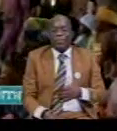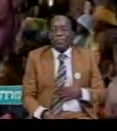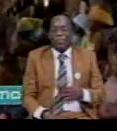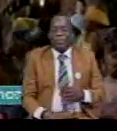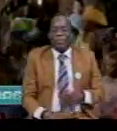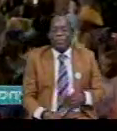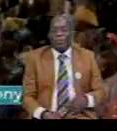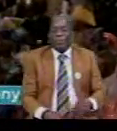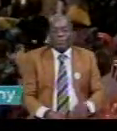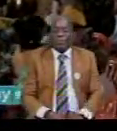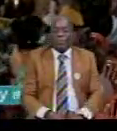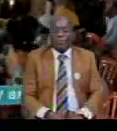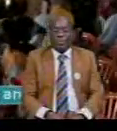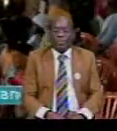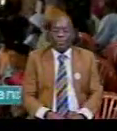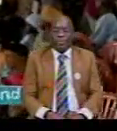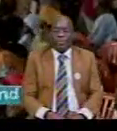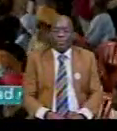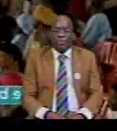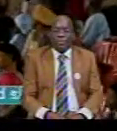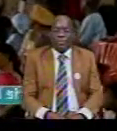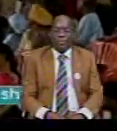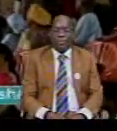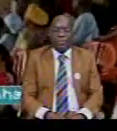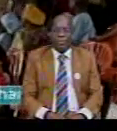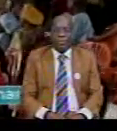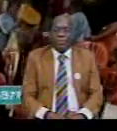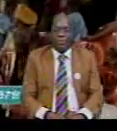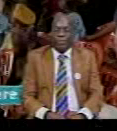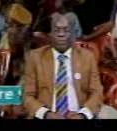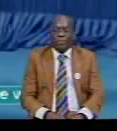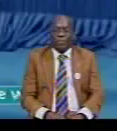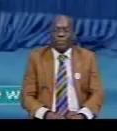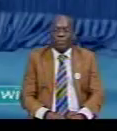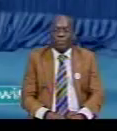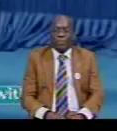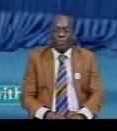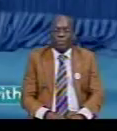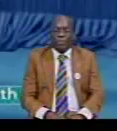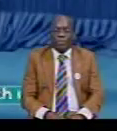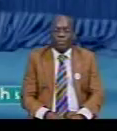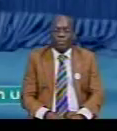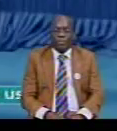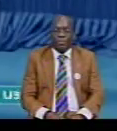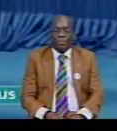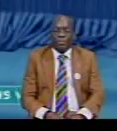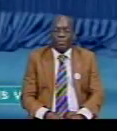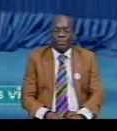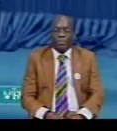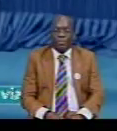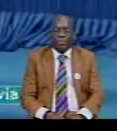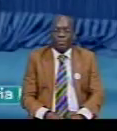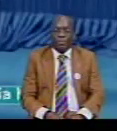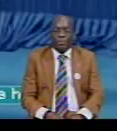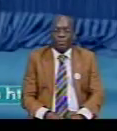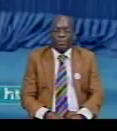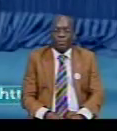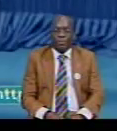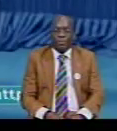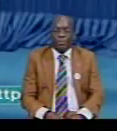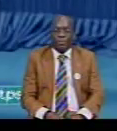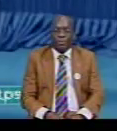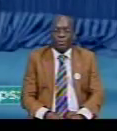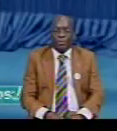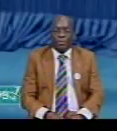Adisha. And for 7 years, for the last 7 years, 2015 to 2023,